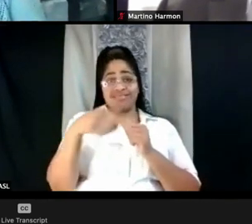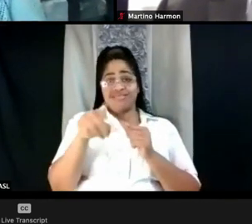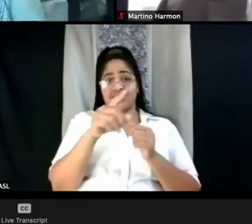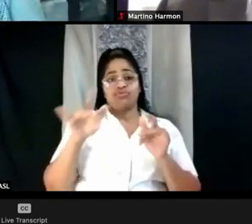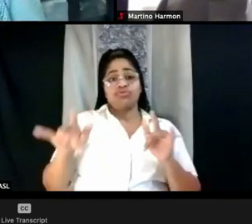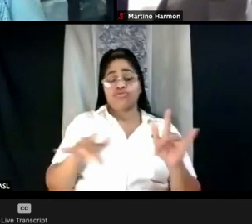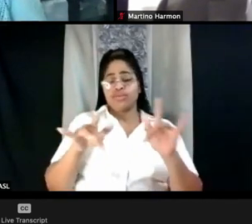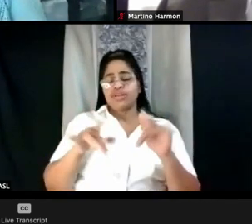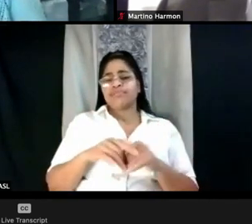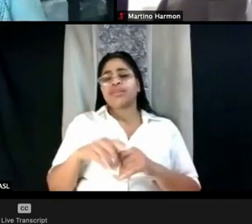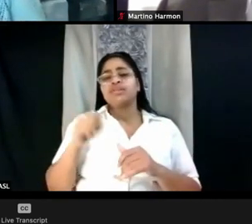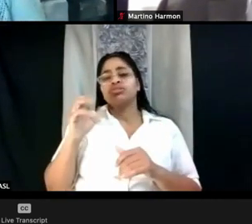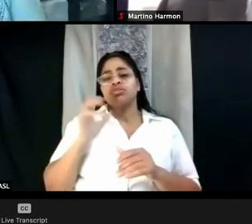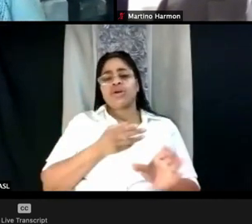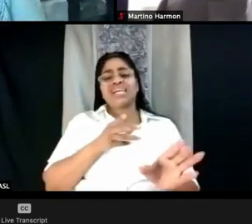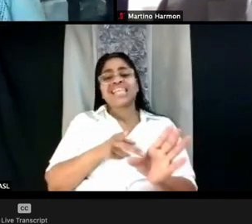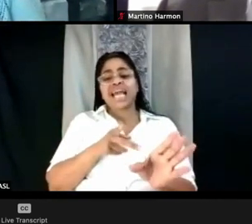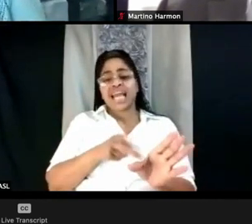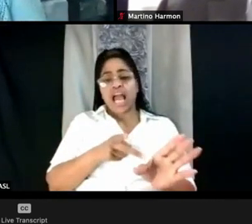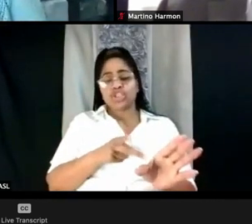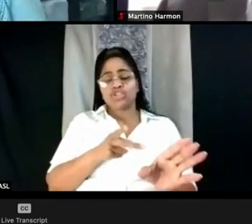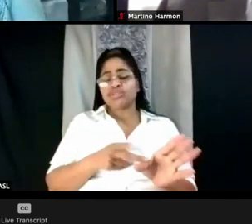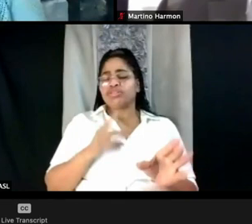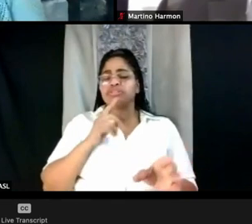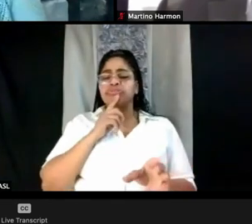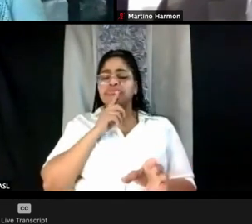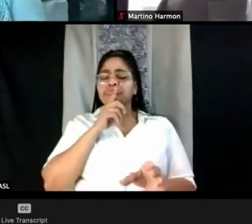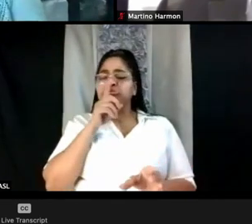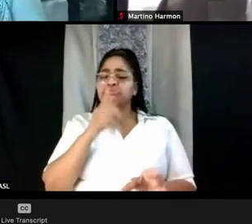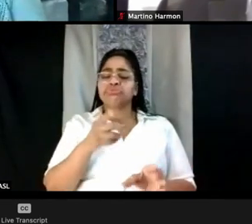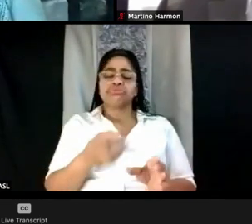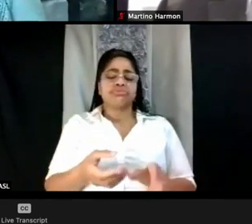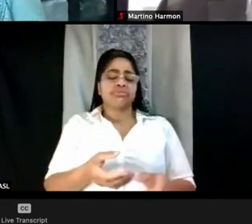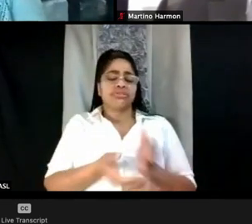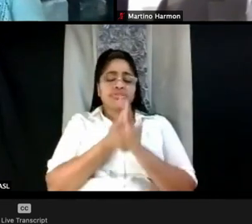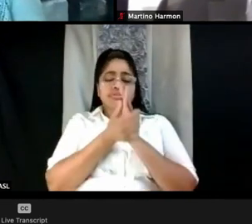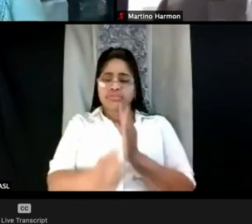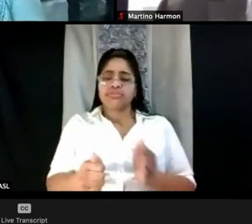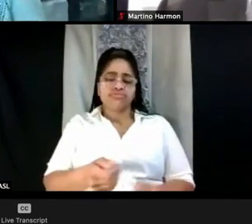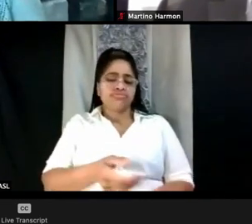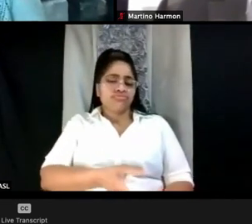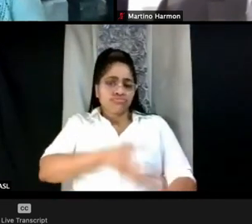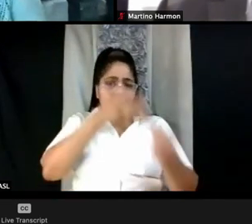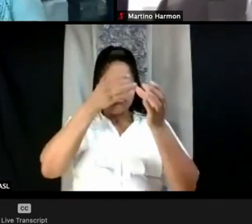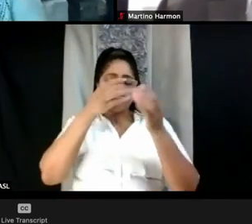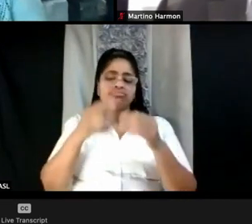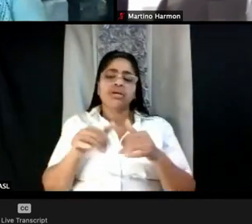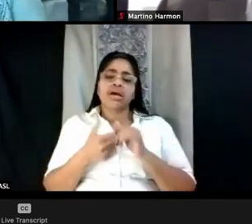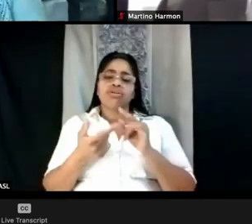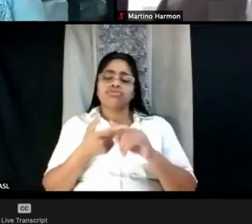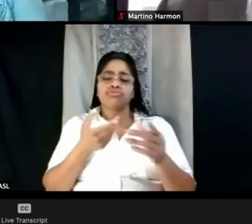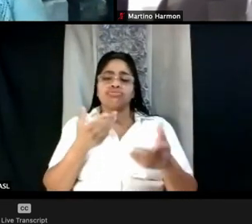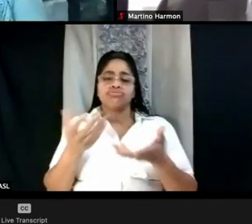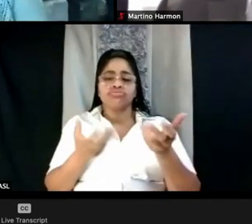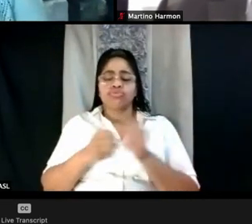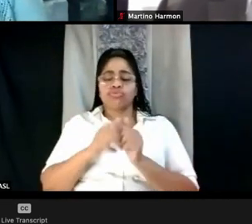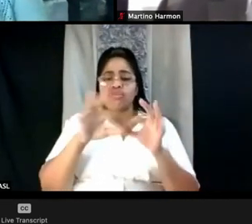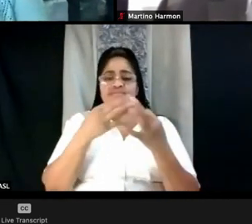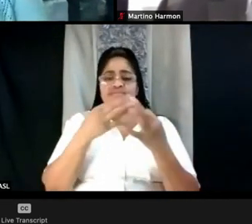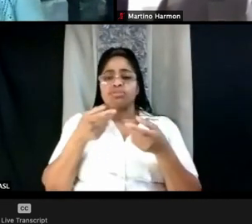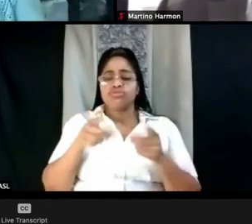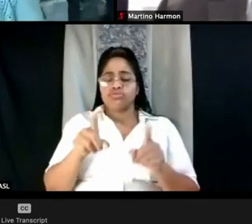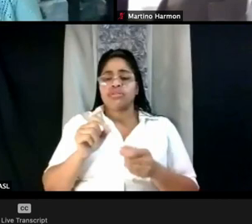of Psychiatry has extensive expertise in many of the issues affecting faculty, staff, and their families during the pandemic. The department